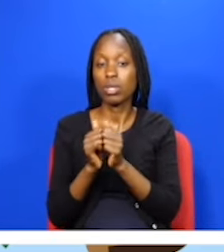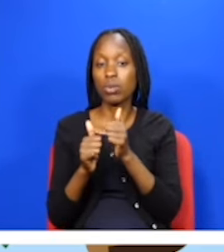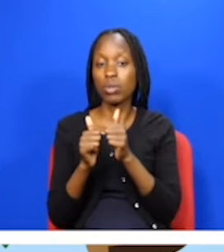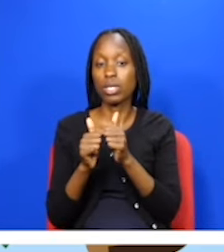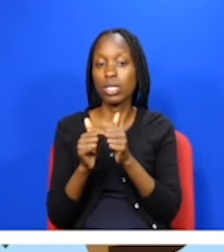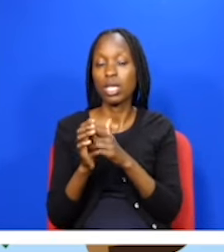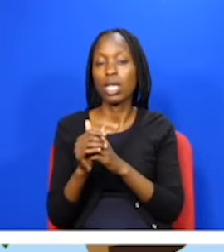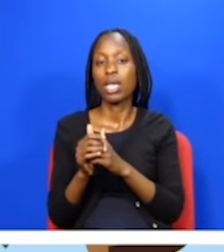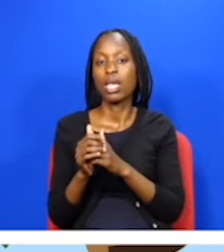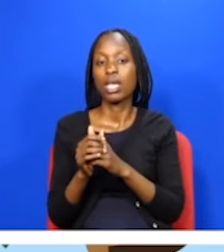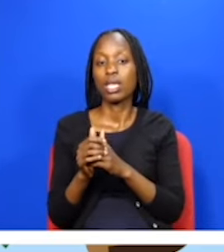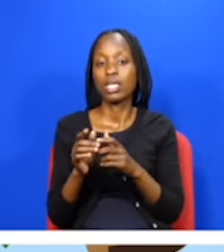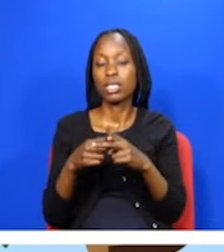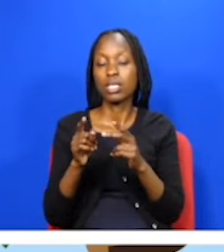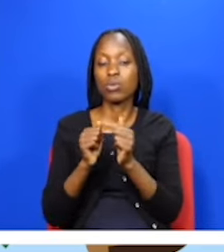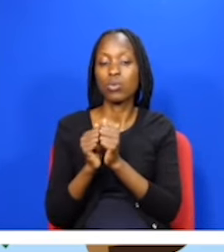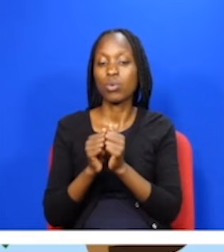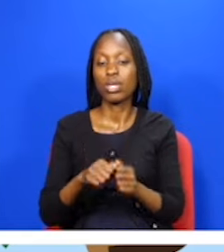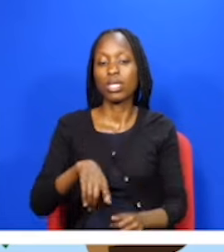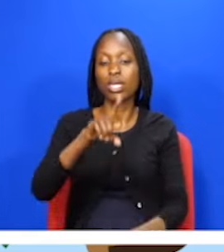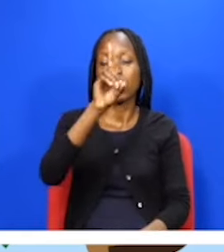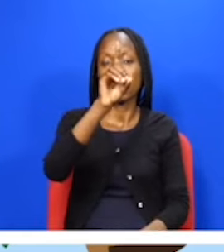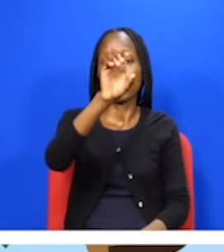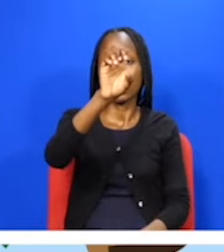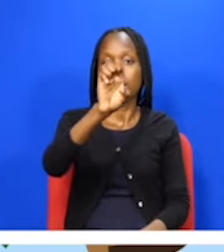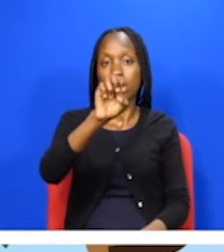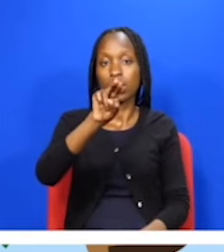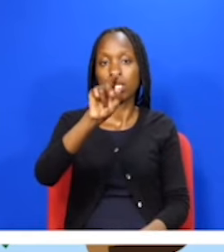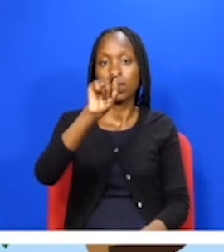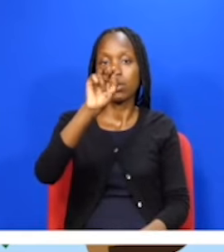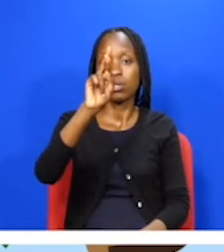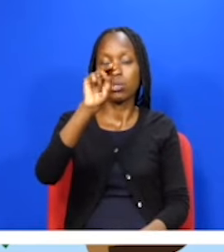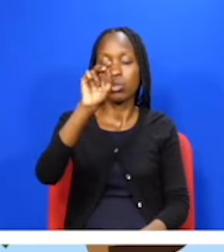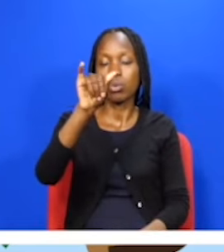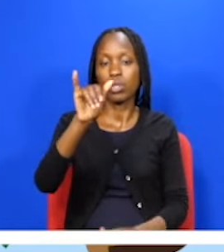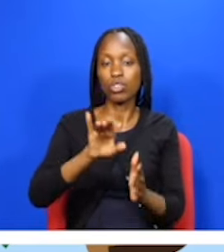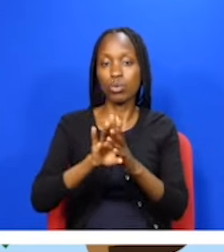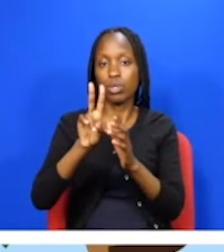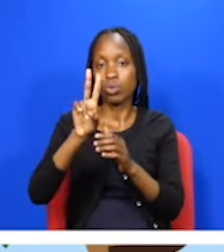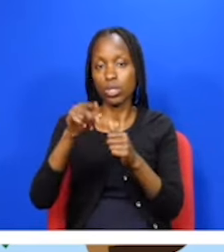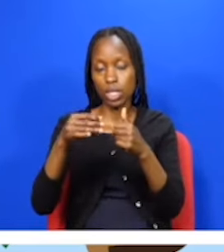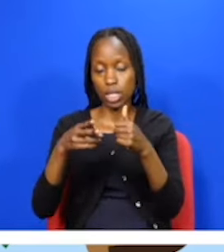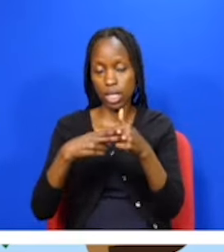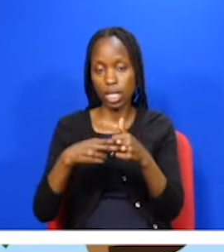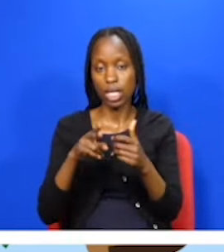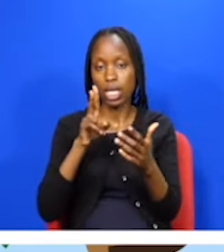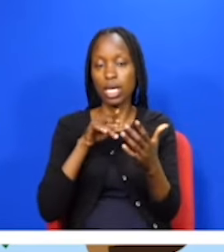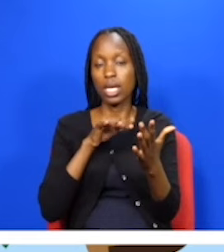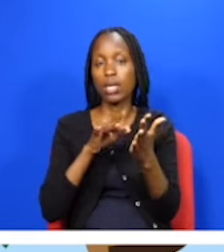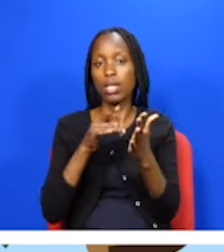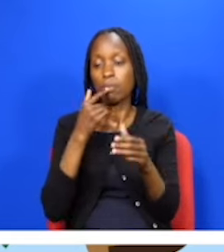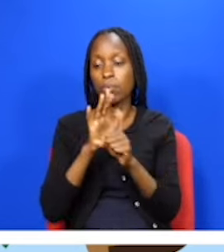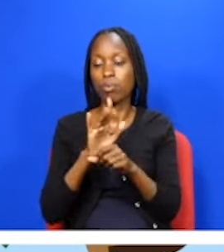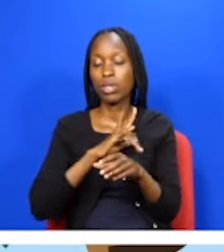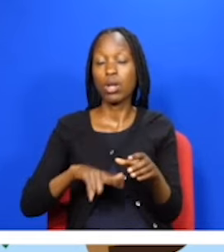of Deuteronomy chapter 28. Please go there and read the promises God has for each